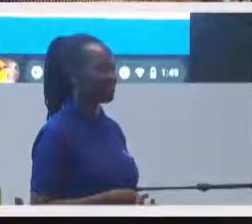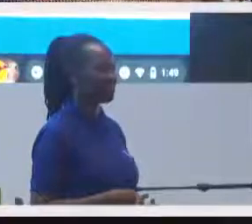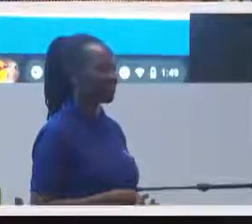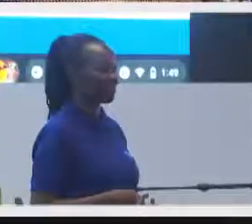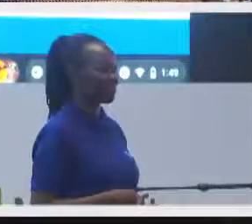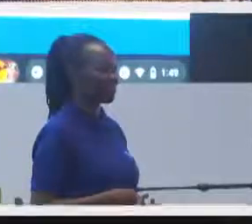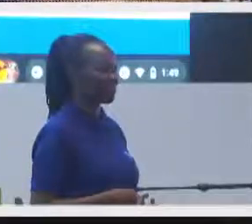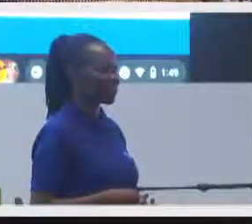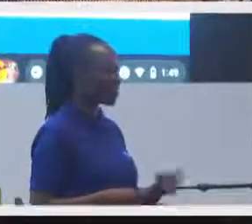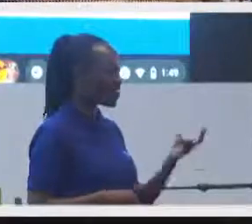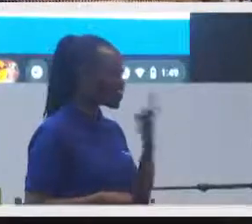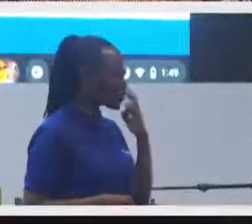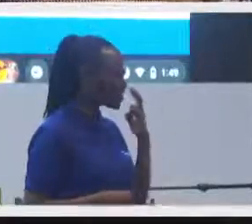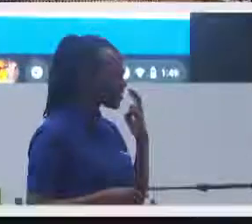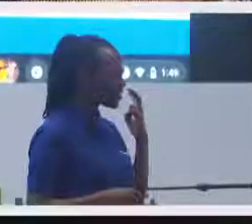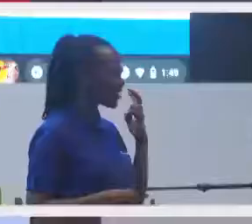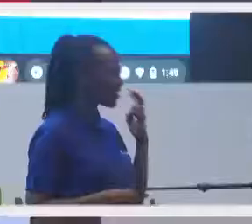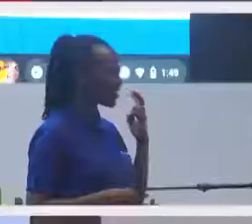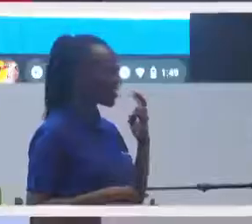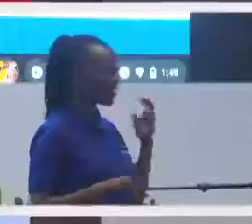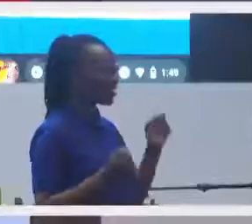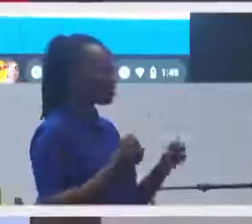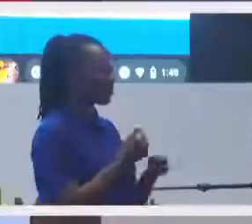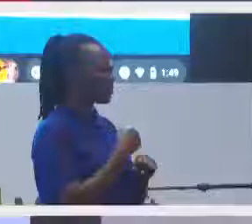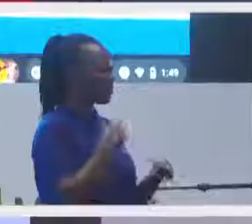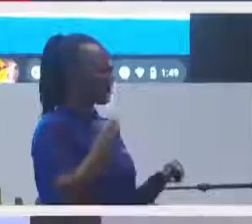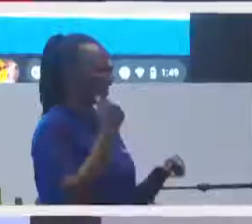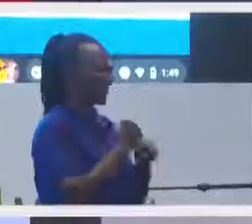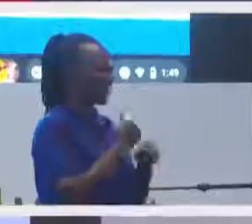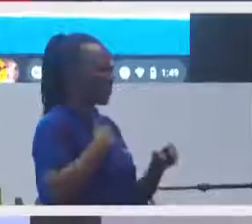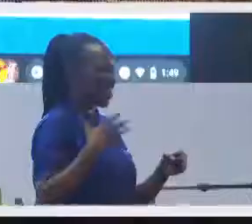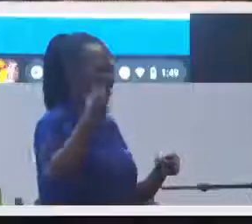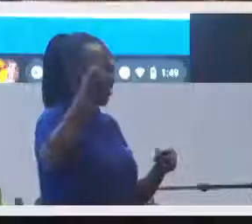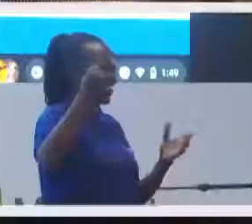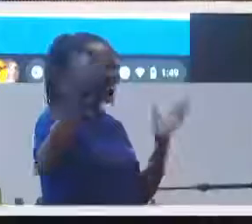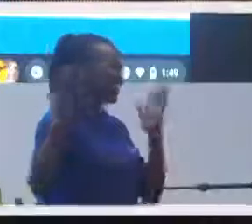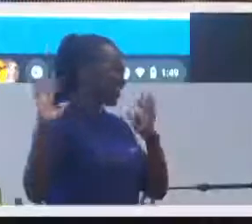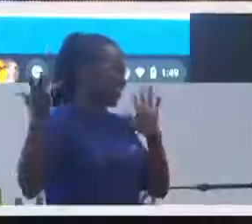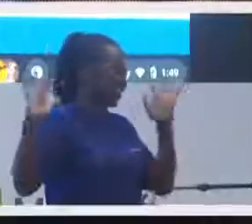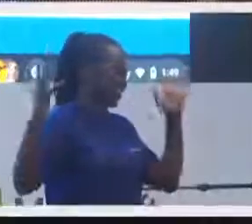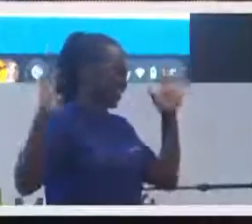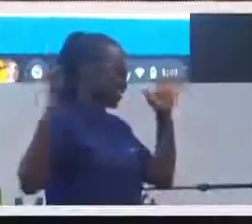You can see that I can navigate. I'm going to pause that.